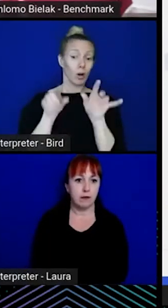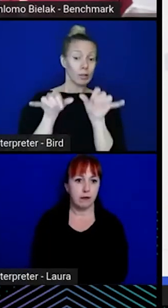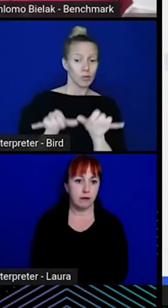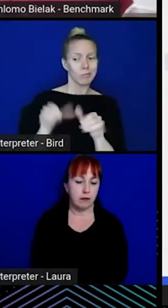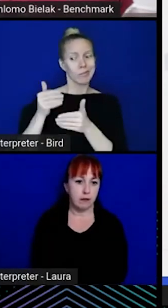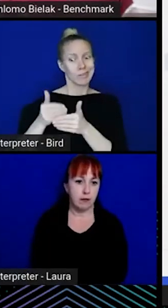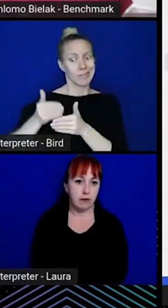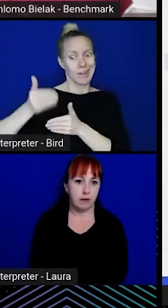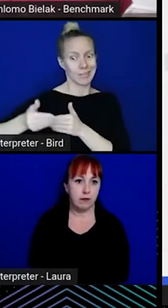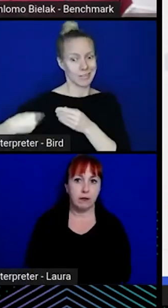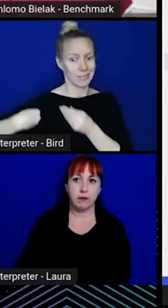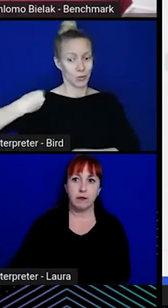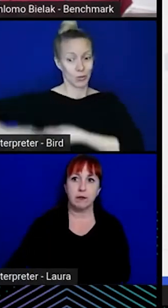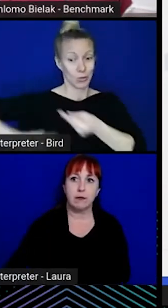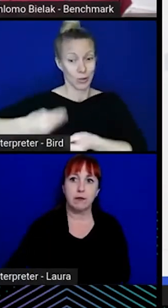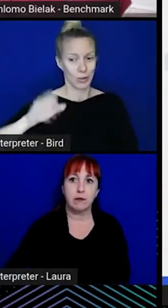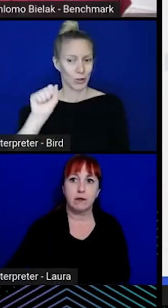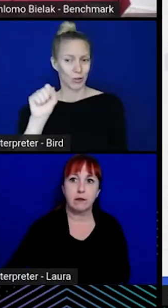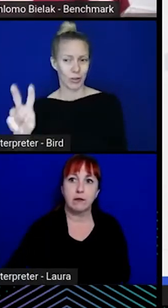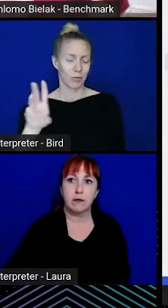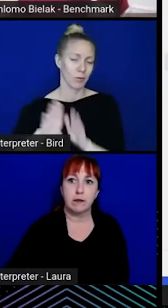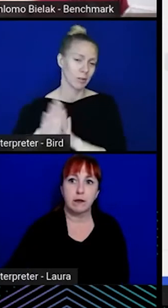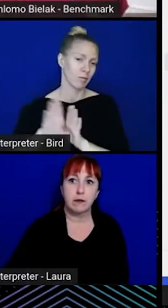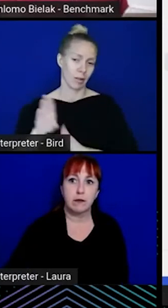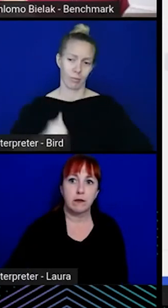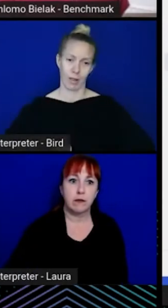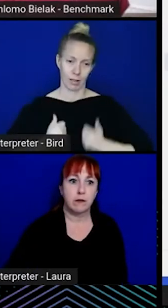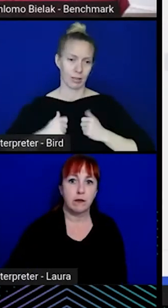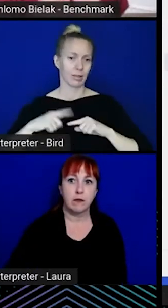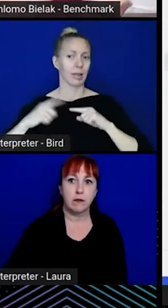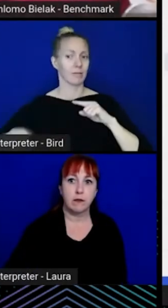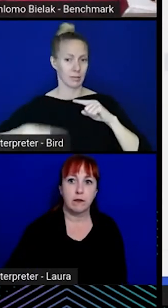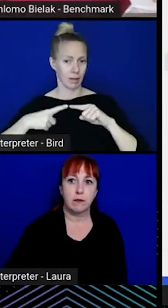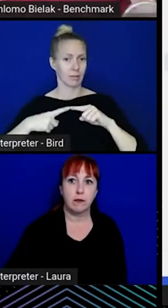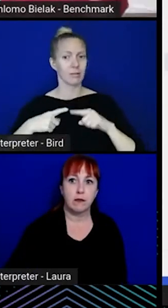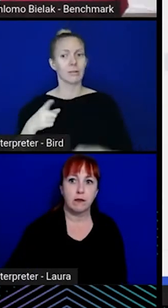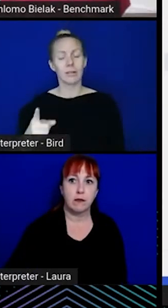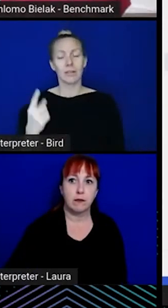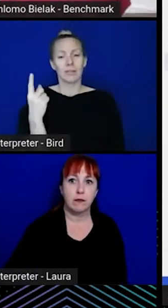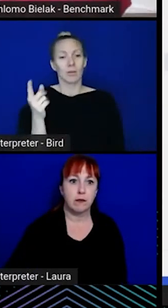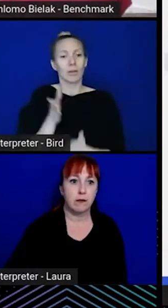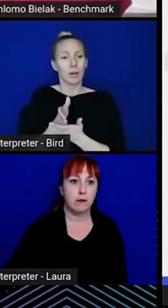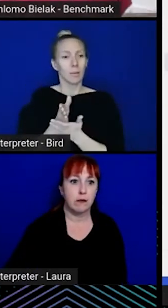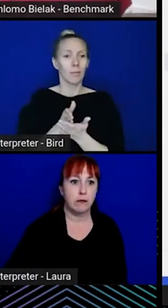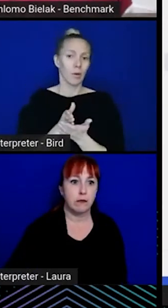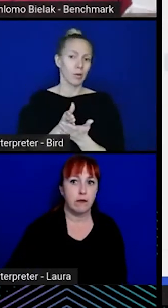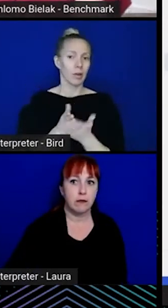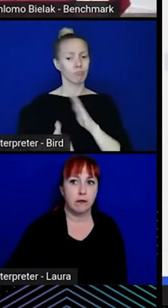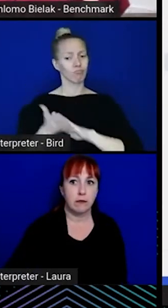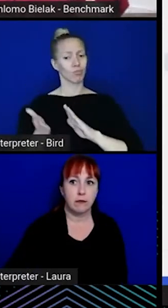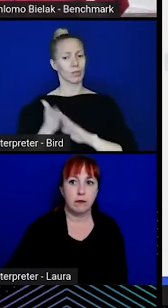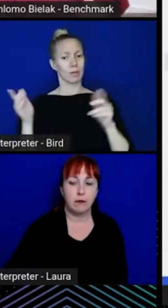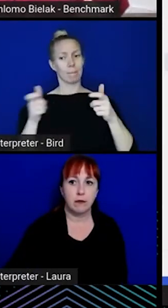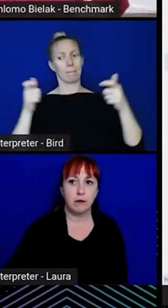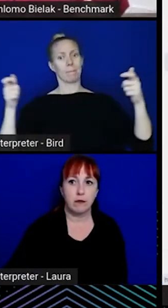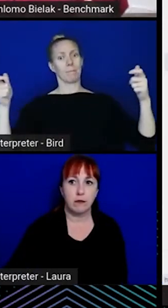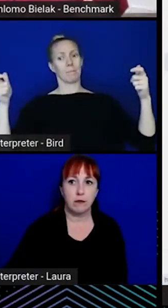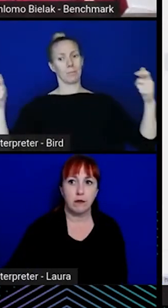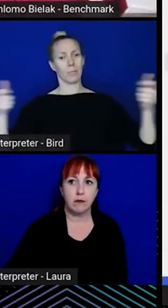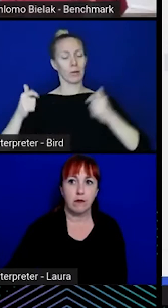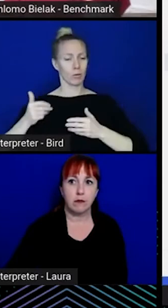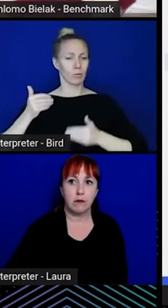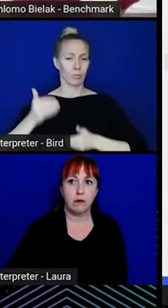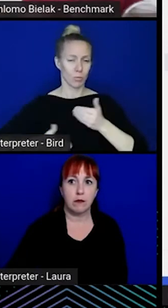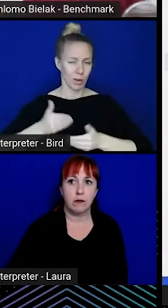generation software development life cycles. This is a component that runs in a larger process where you'll notice